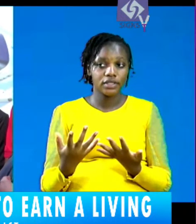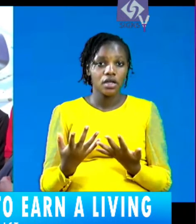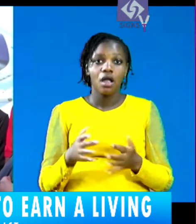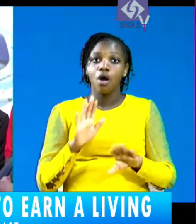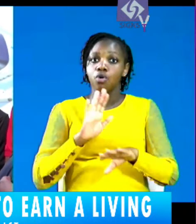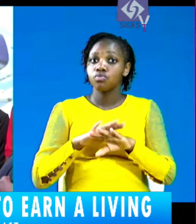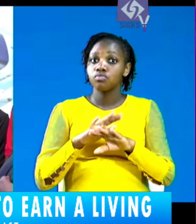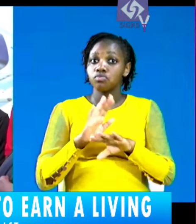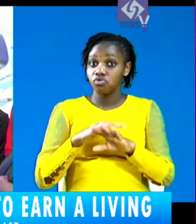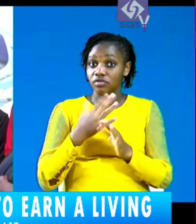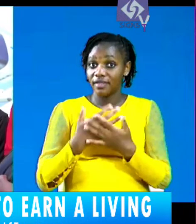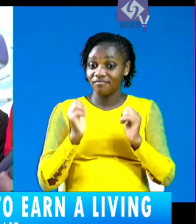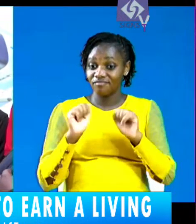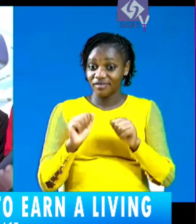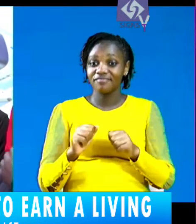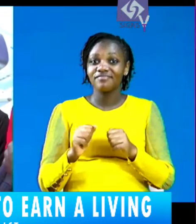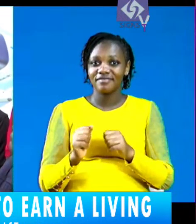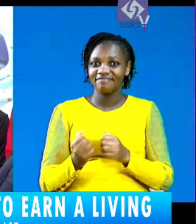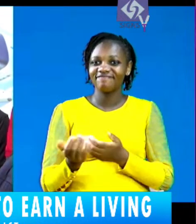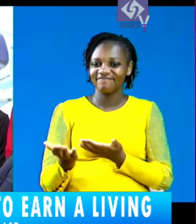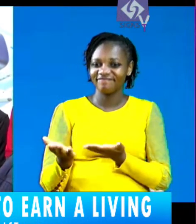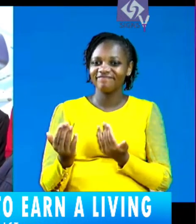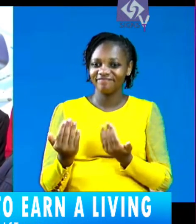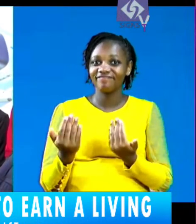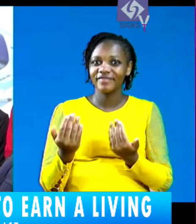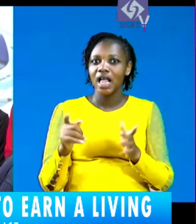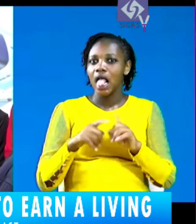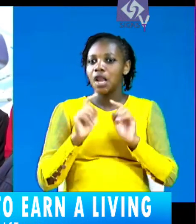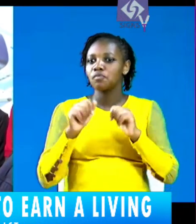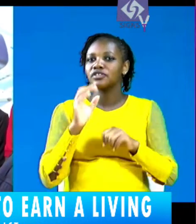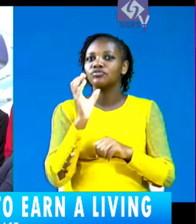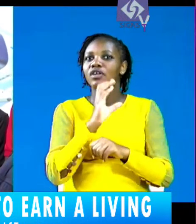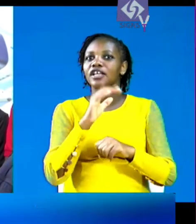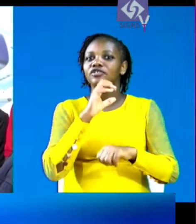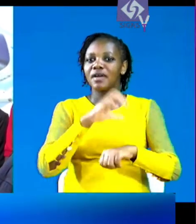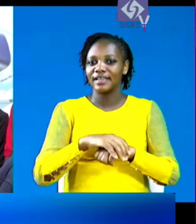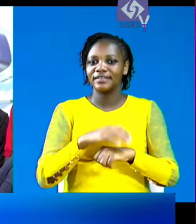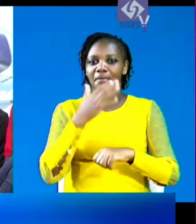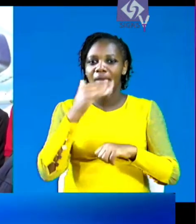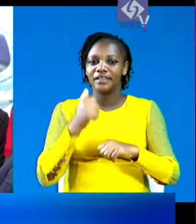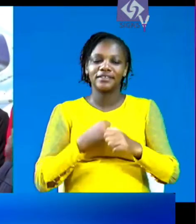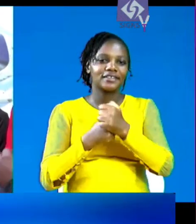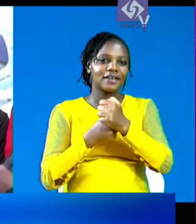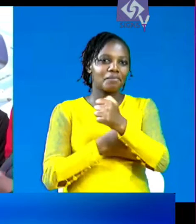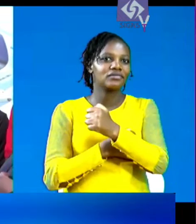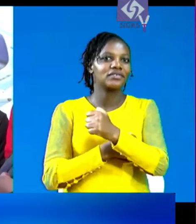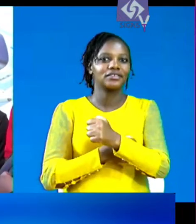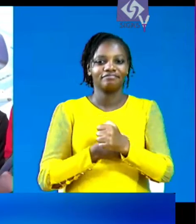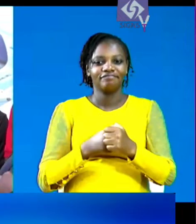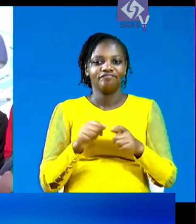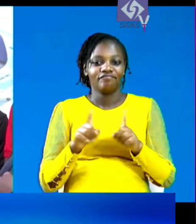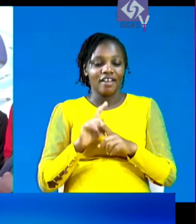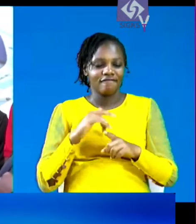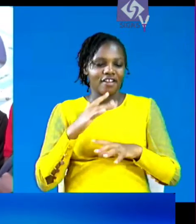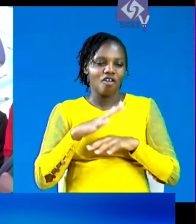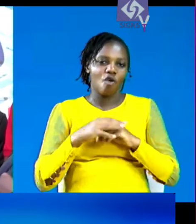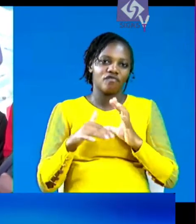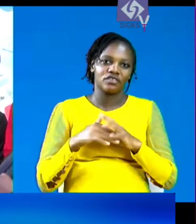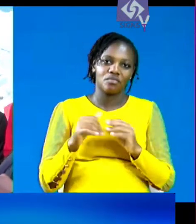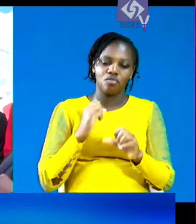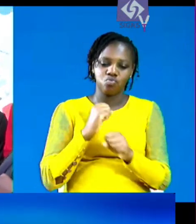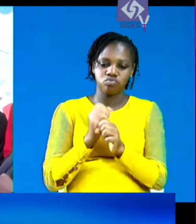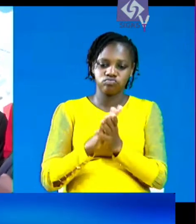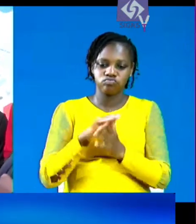things will come to the county. Customers are going to get better support, better prices, and all that